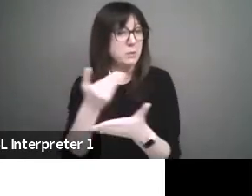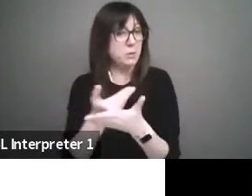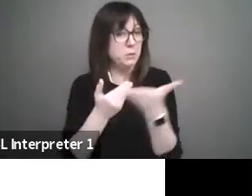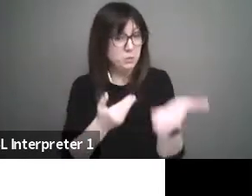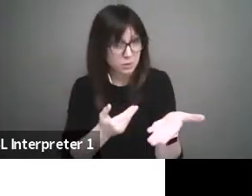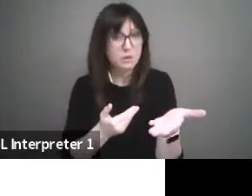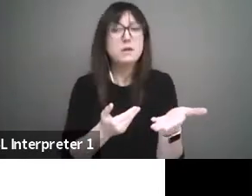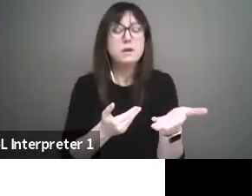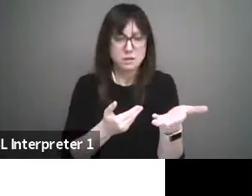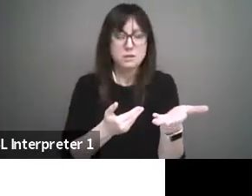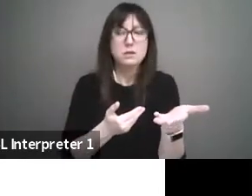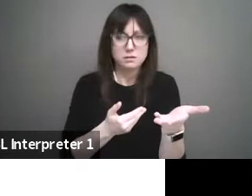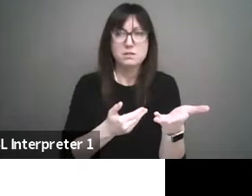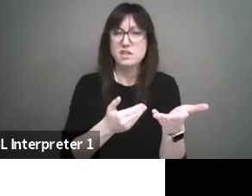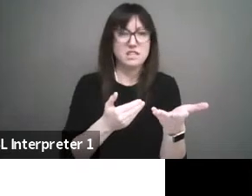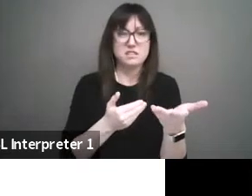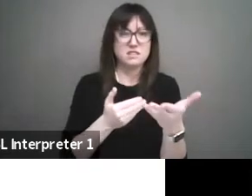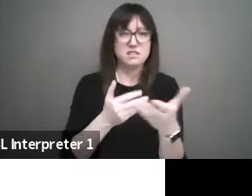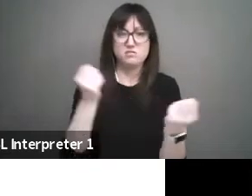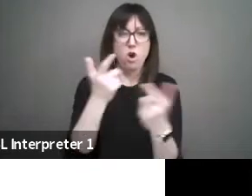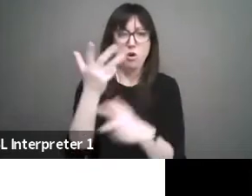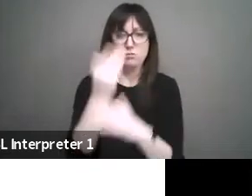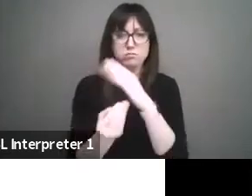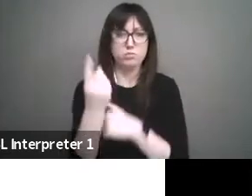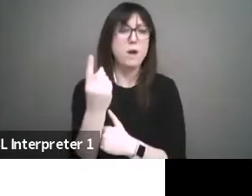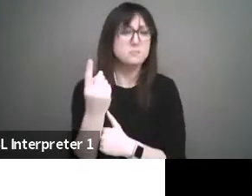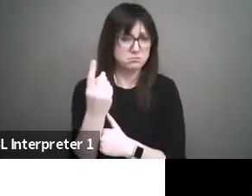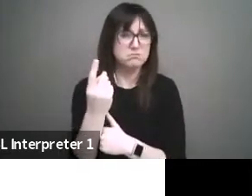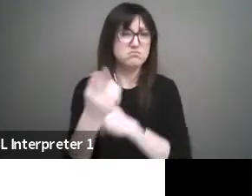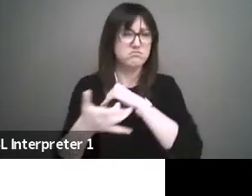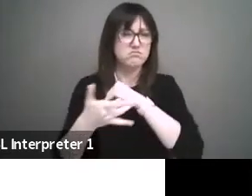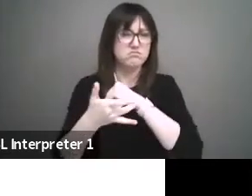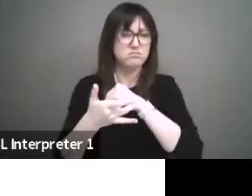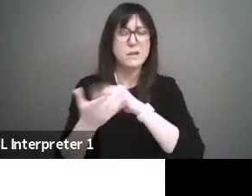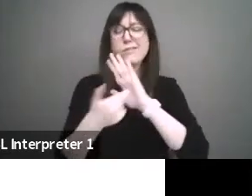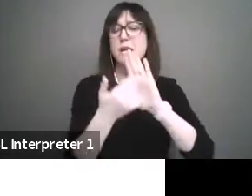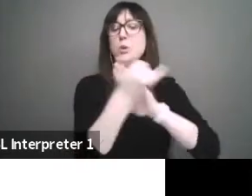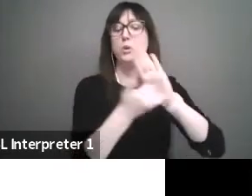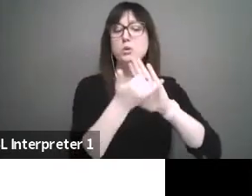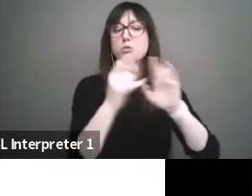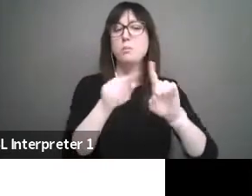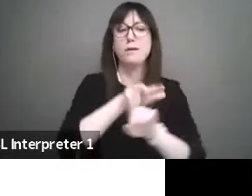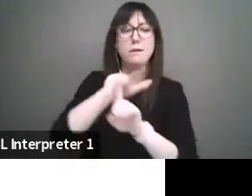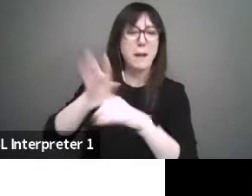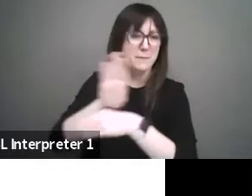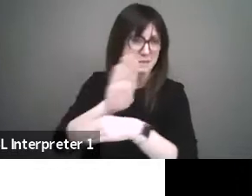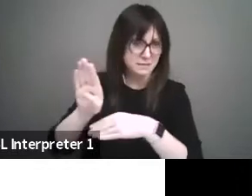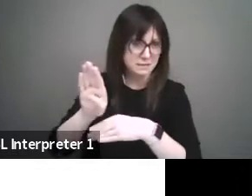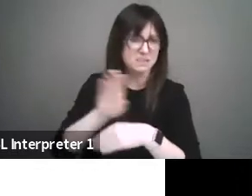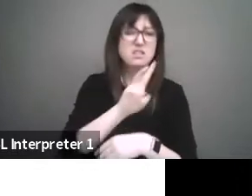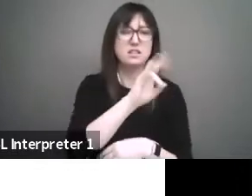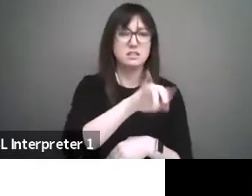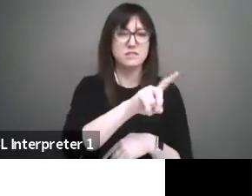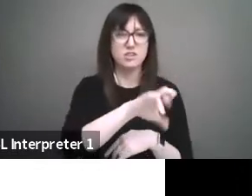is Vidyard is actually an all-in-one video platform. Think about YouTube for business. Vidyard makes it very simple for